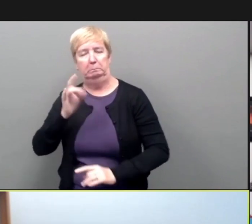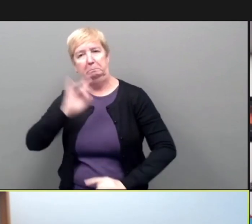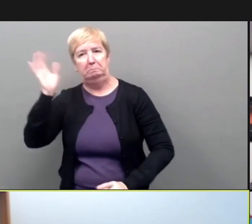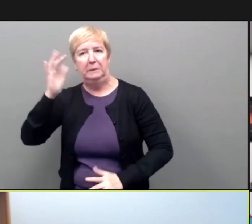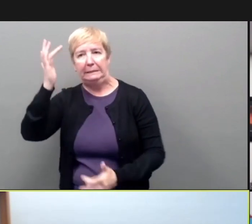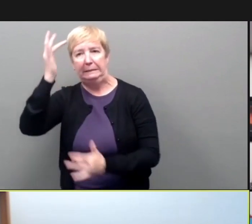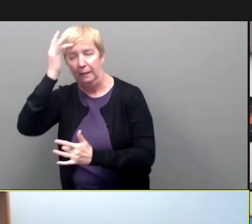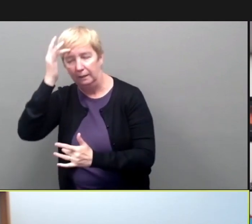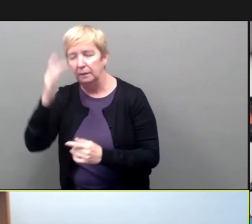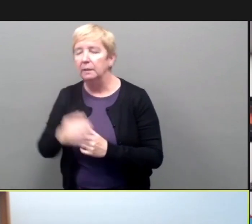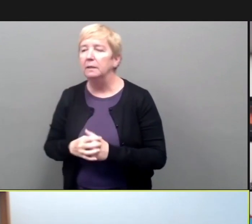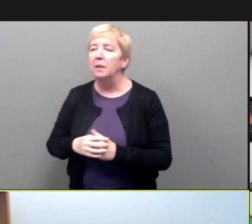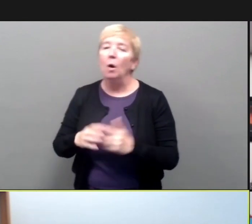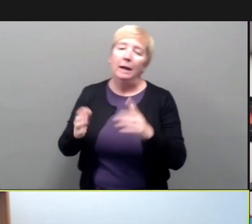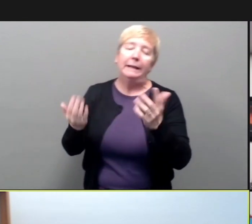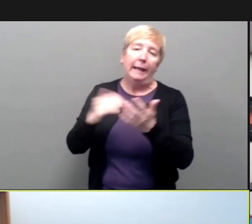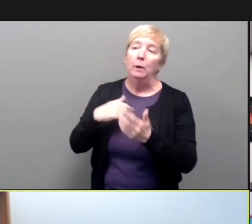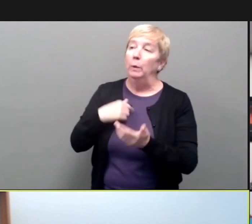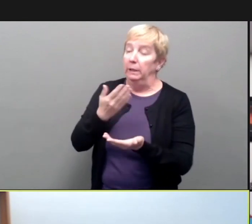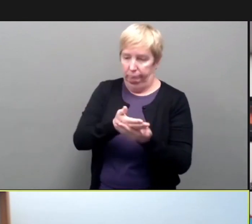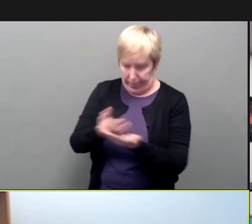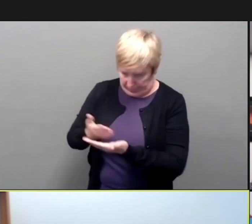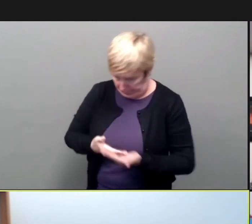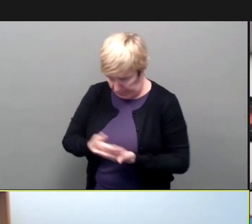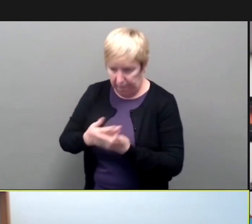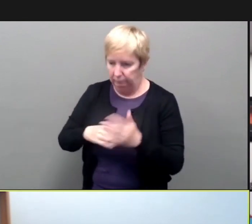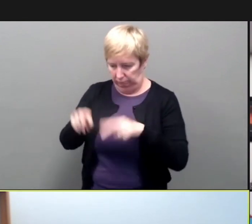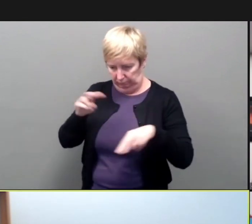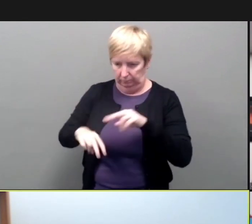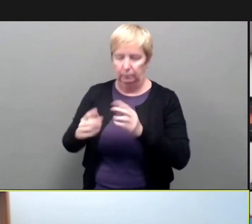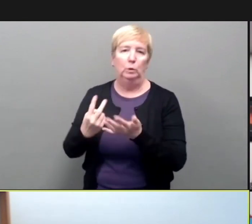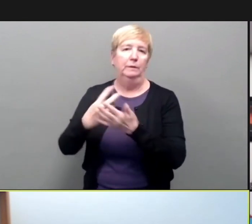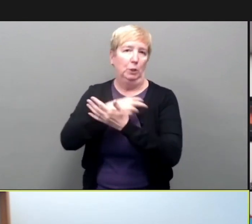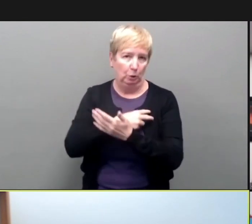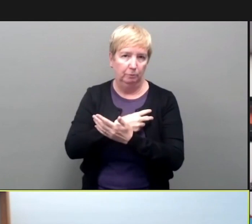data that was reviewed, not only